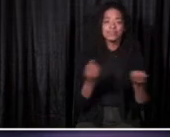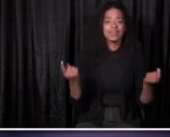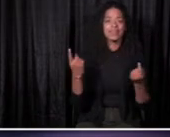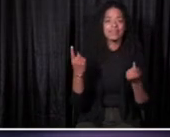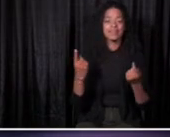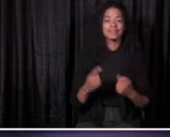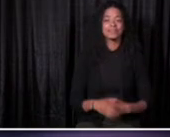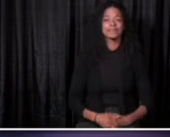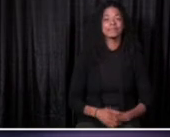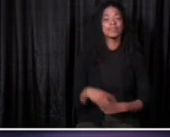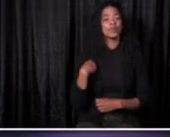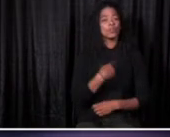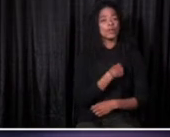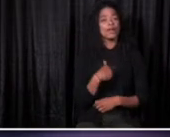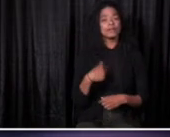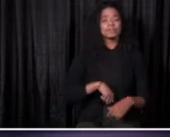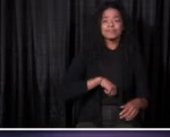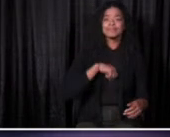be Hornets.